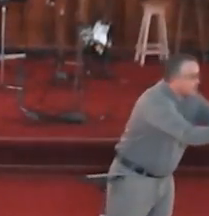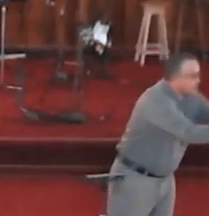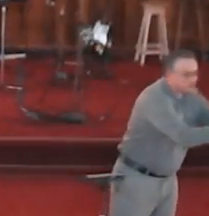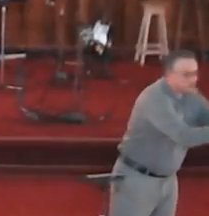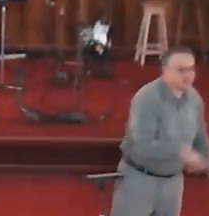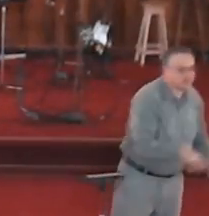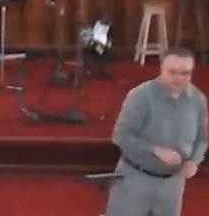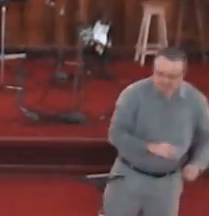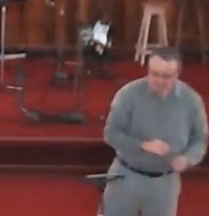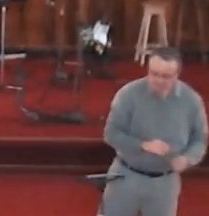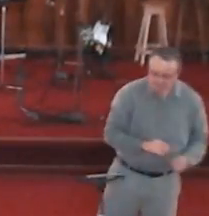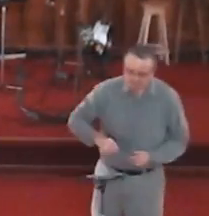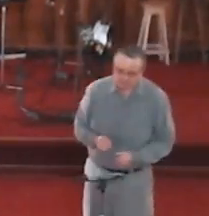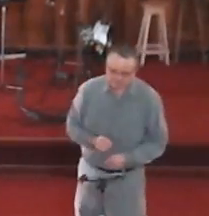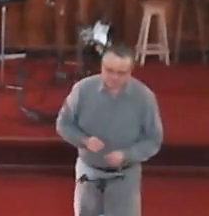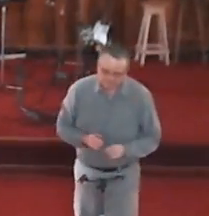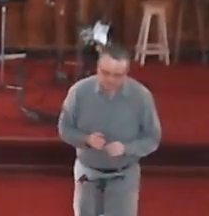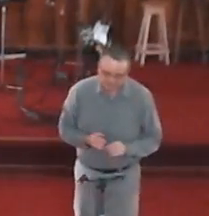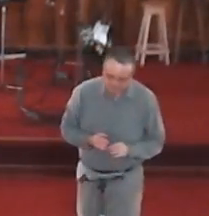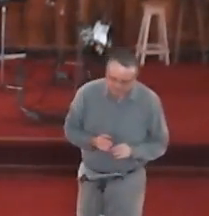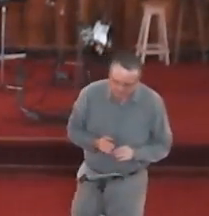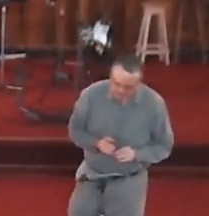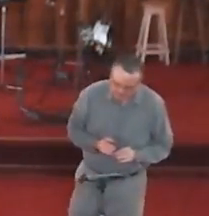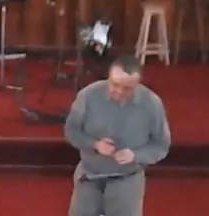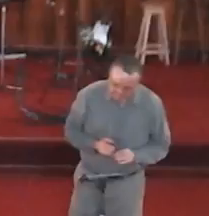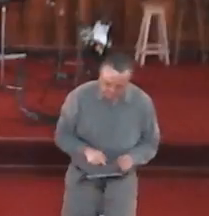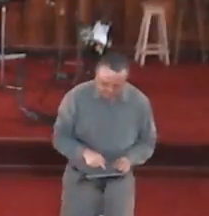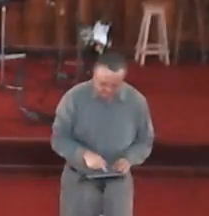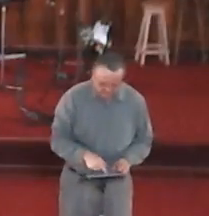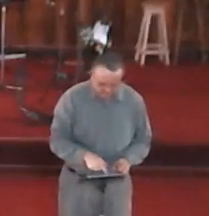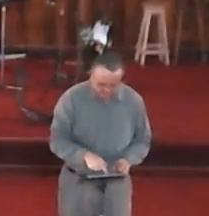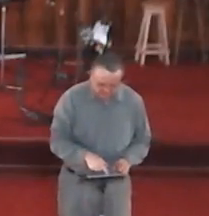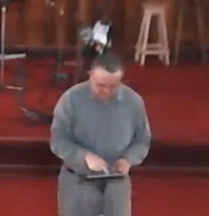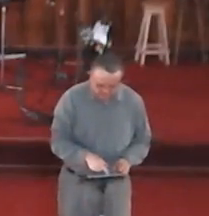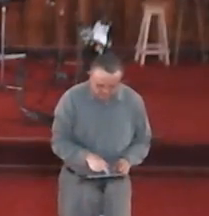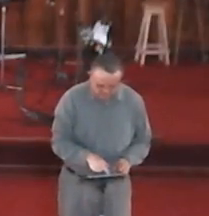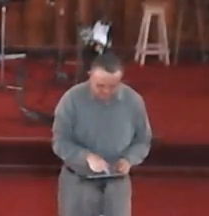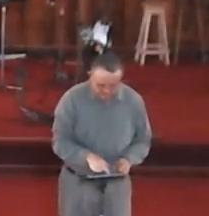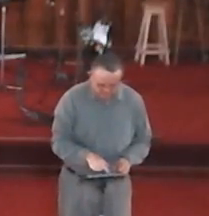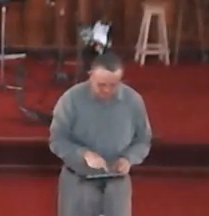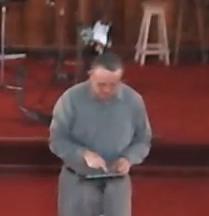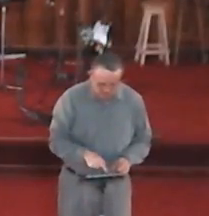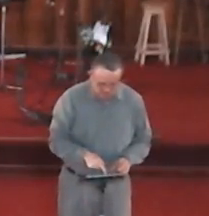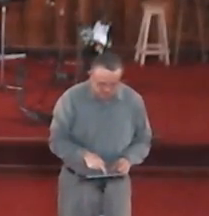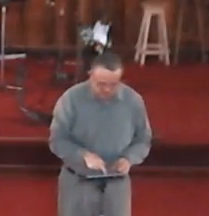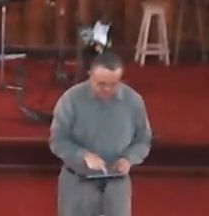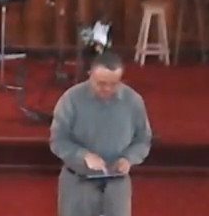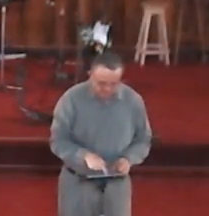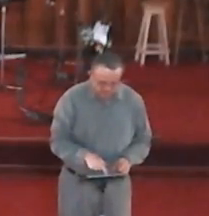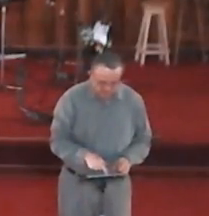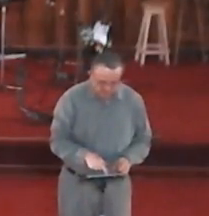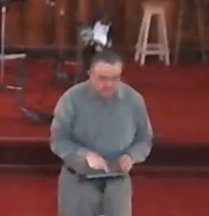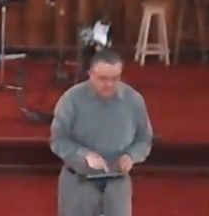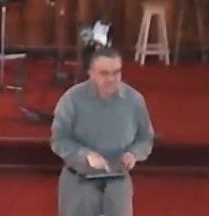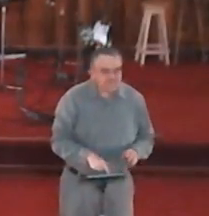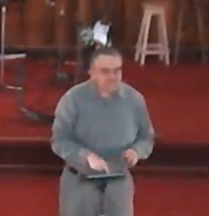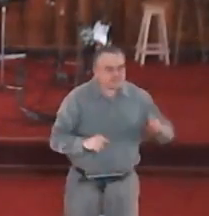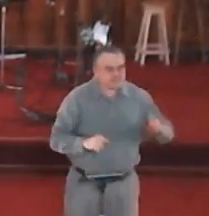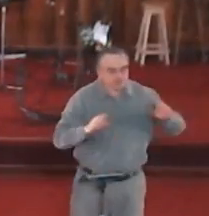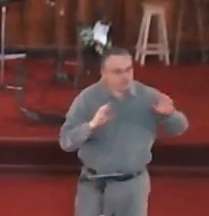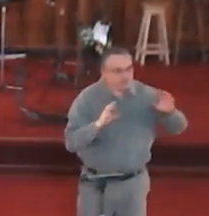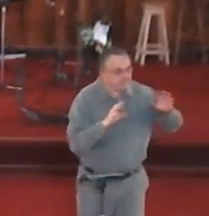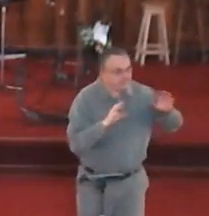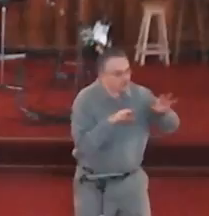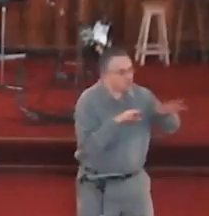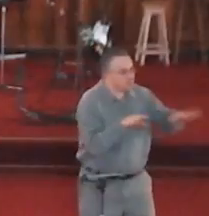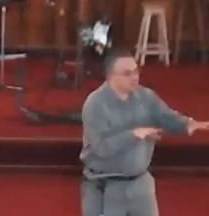de los apóstoles. And Barnabas himself testified about what had happened to Paul, and he told the other disciples. Y de